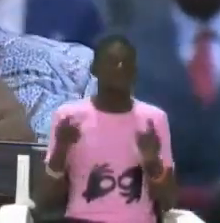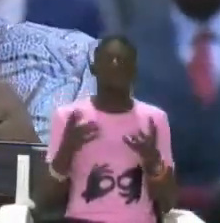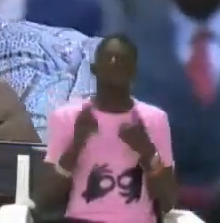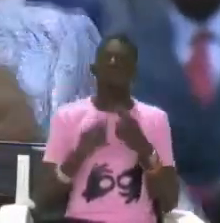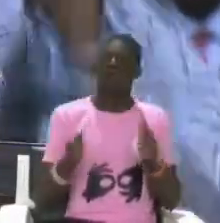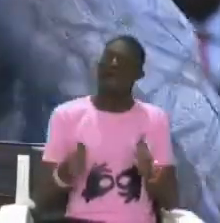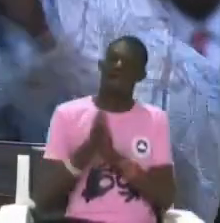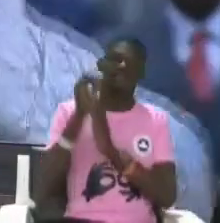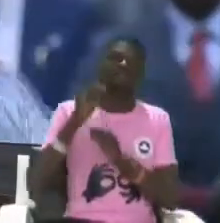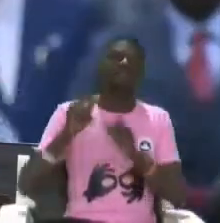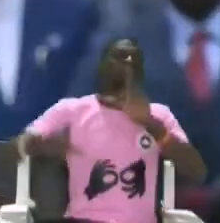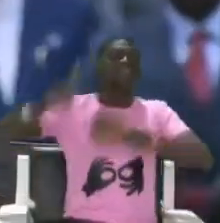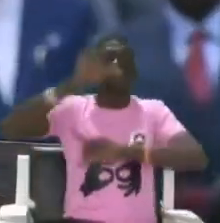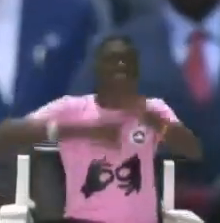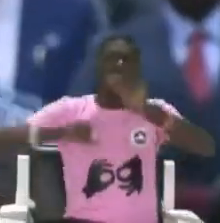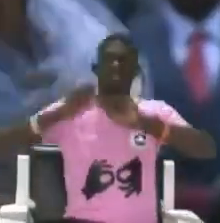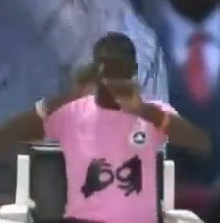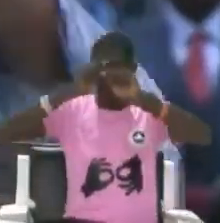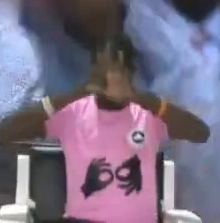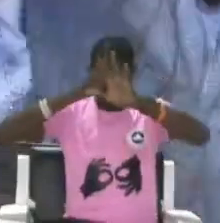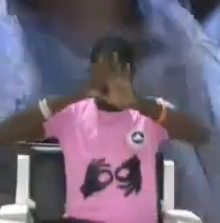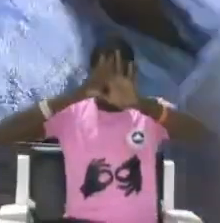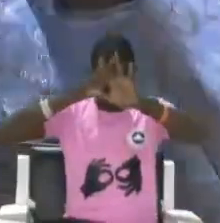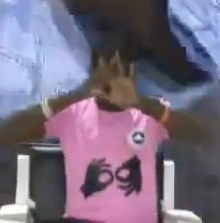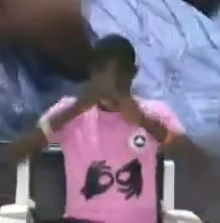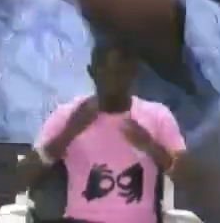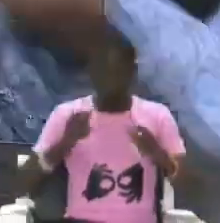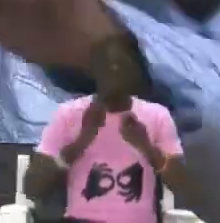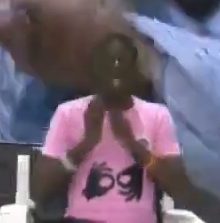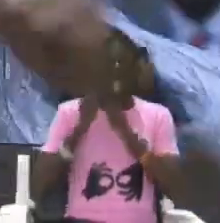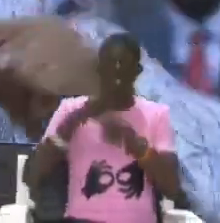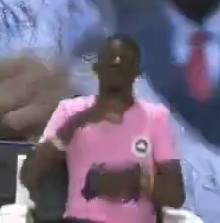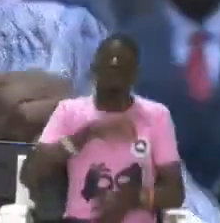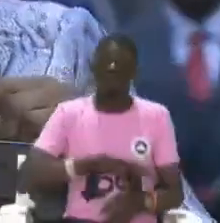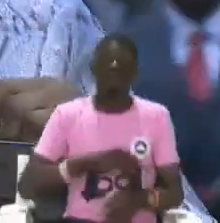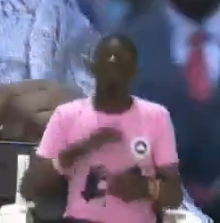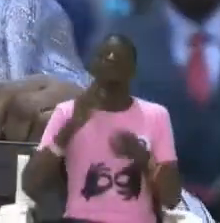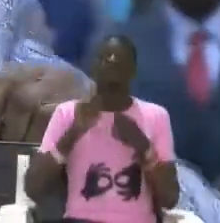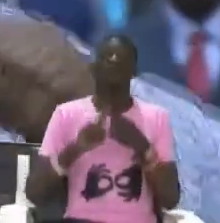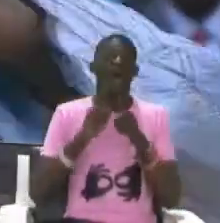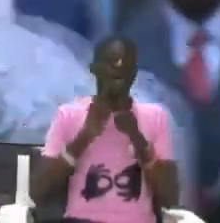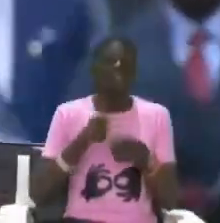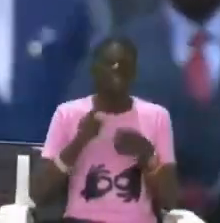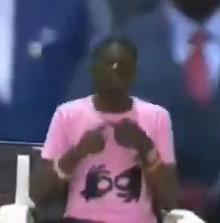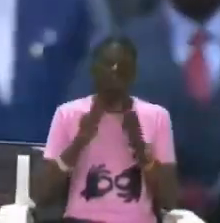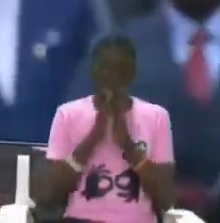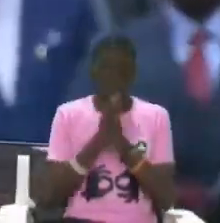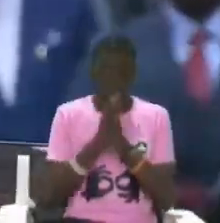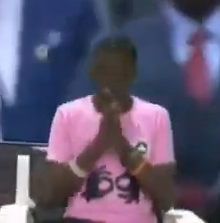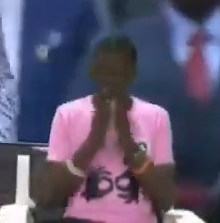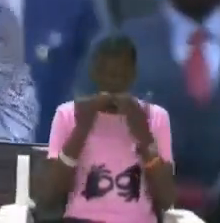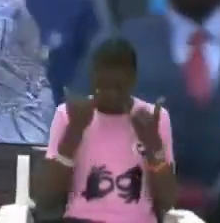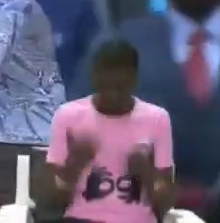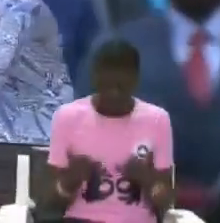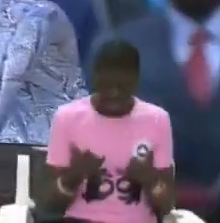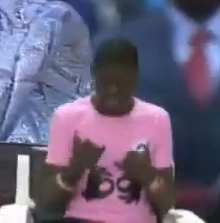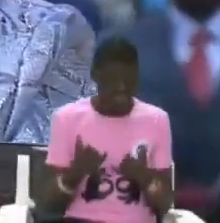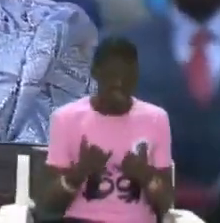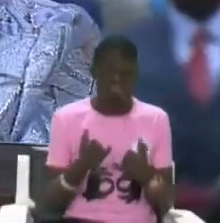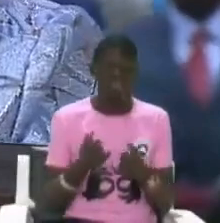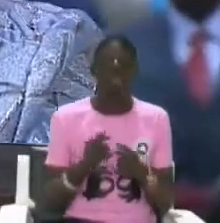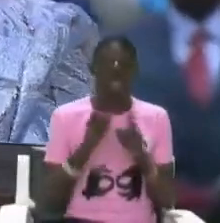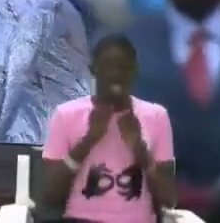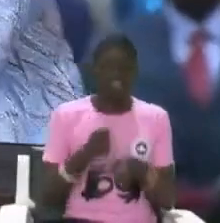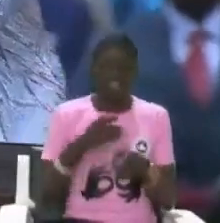ask him. Say, Father, reward me with answer to prayer tonight. Reward me with answer to my